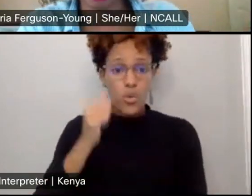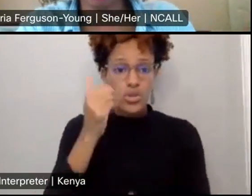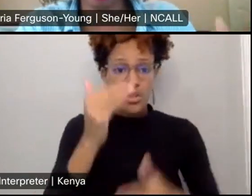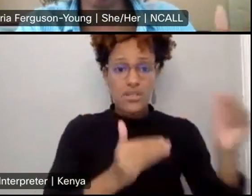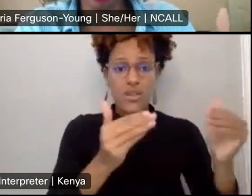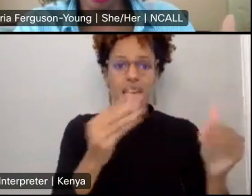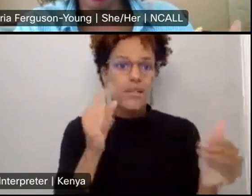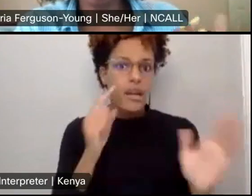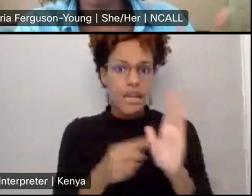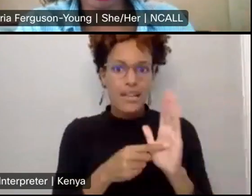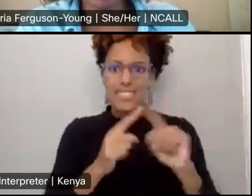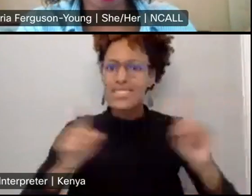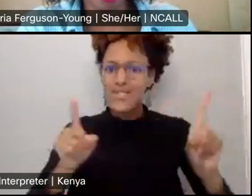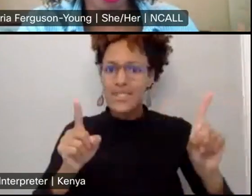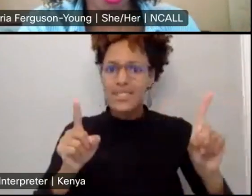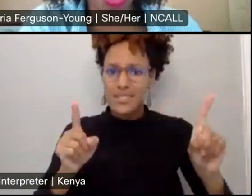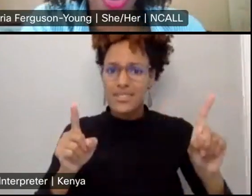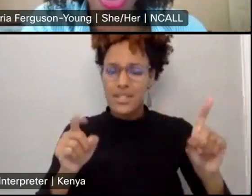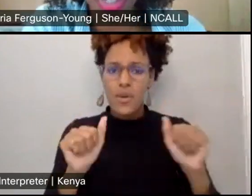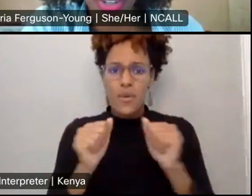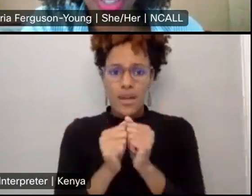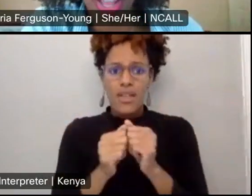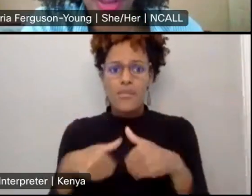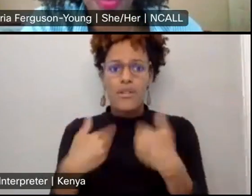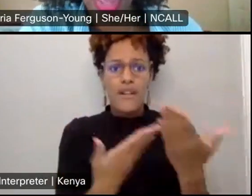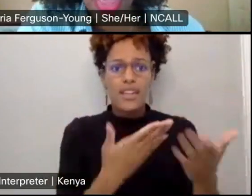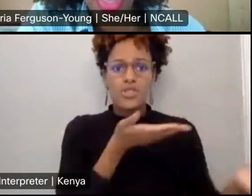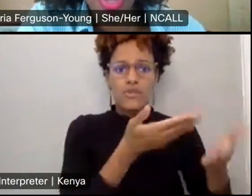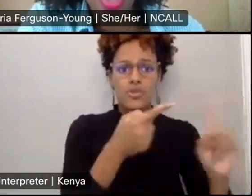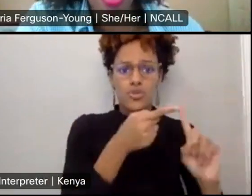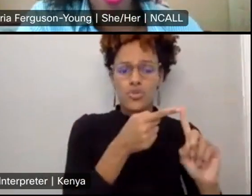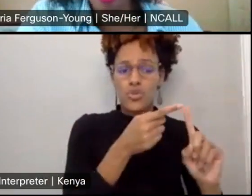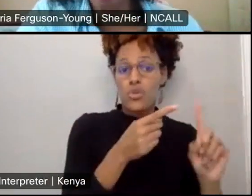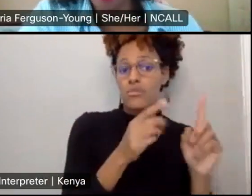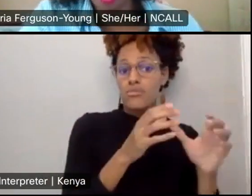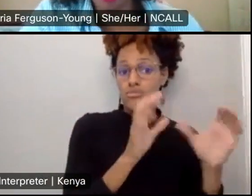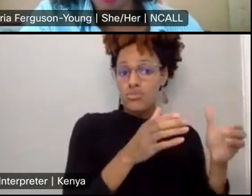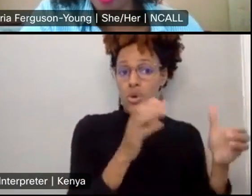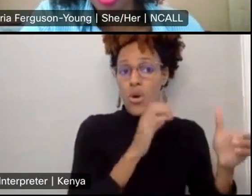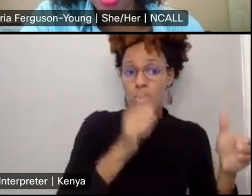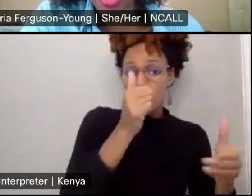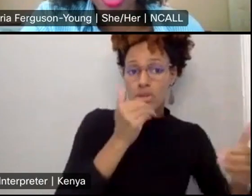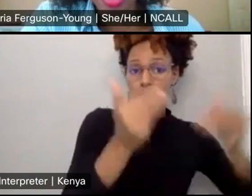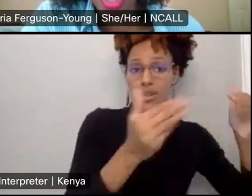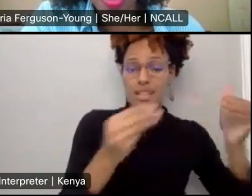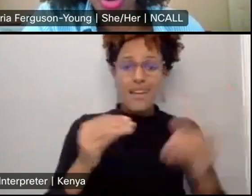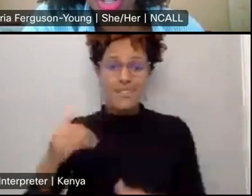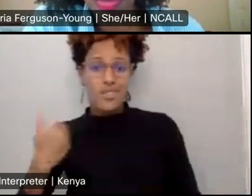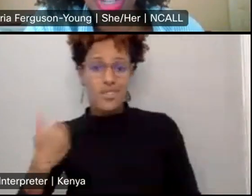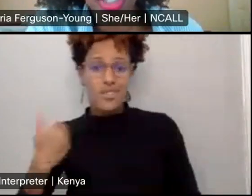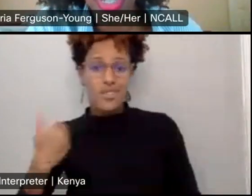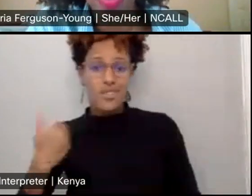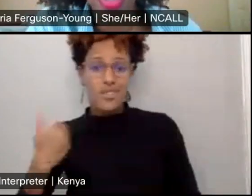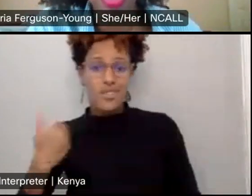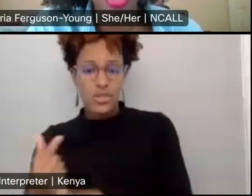difference, in providing service to older adults, than those who are younger. Some of the things, like Tori,